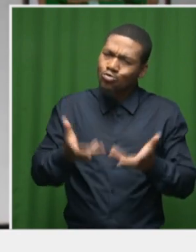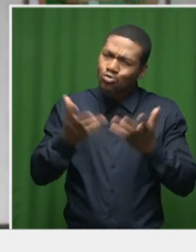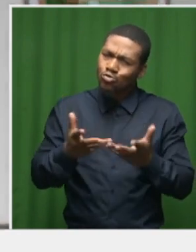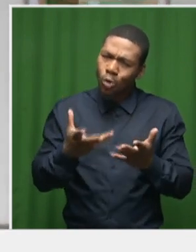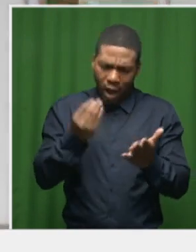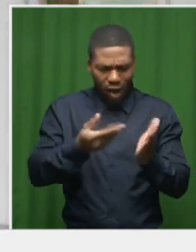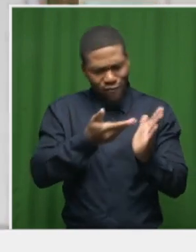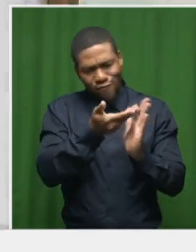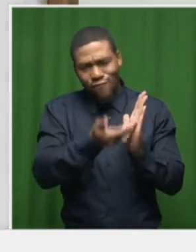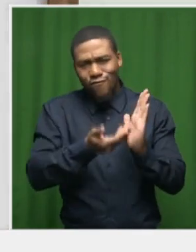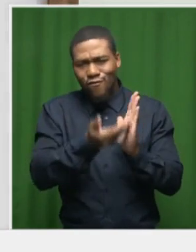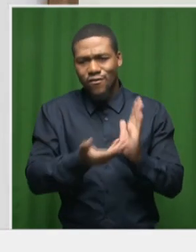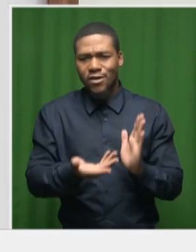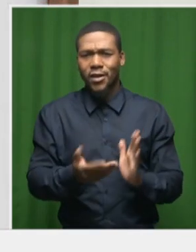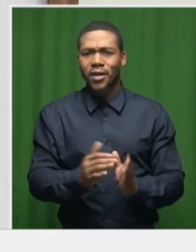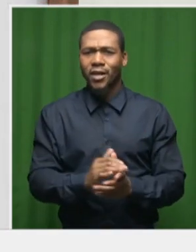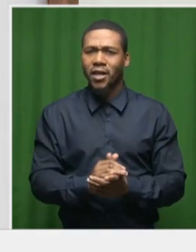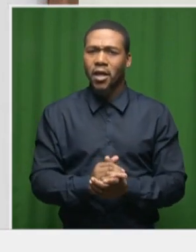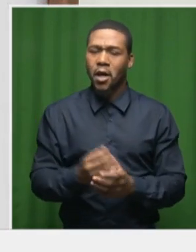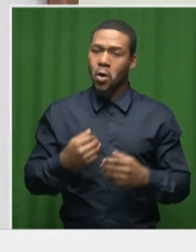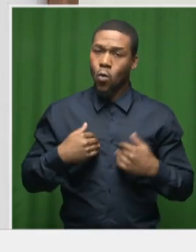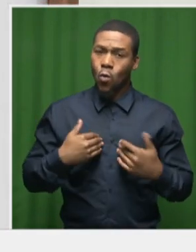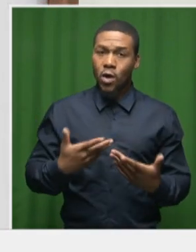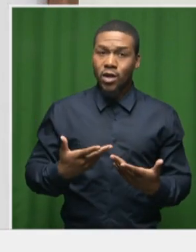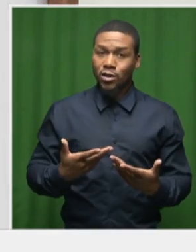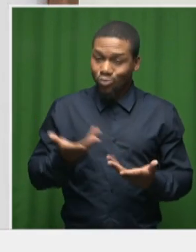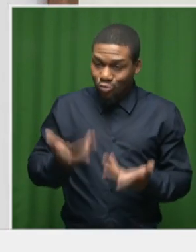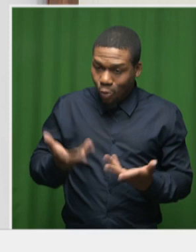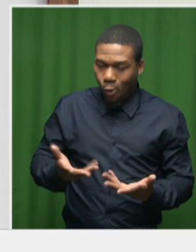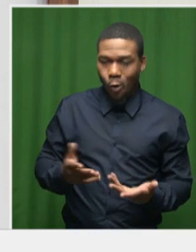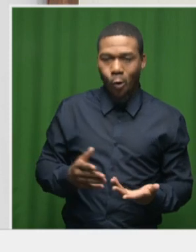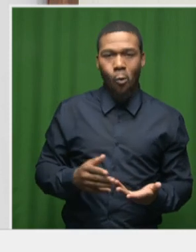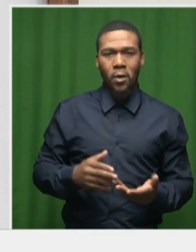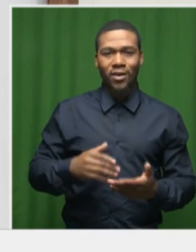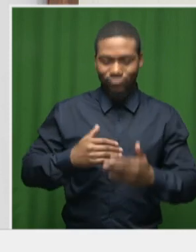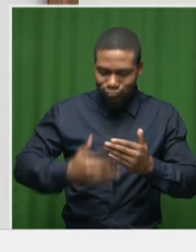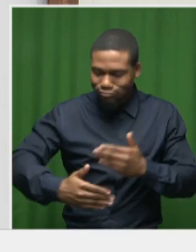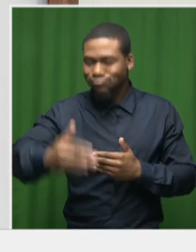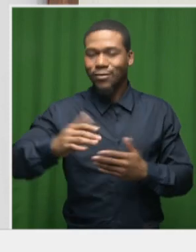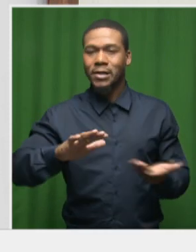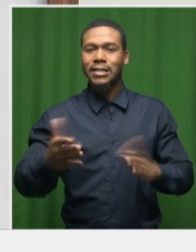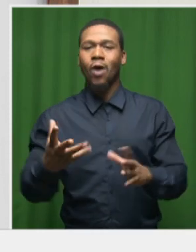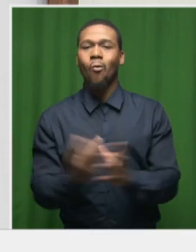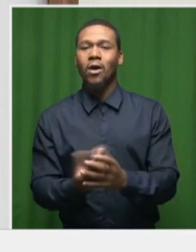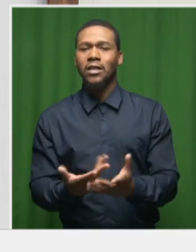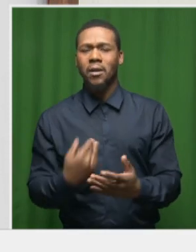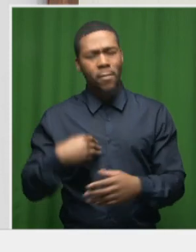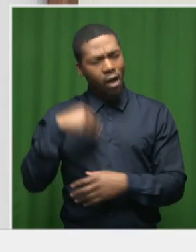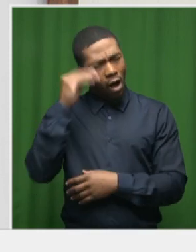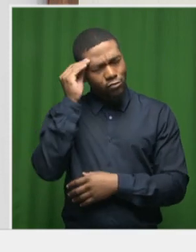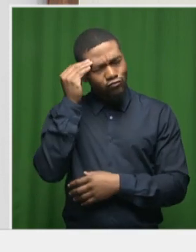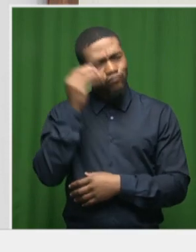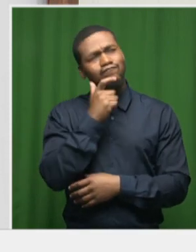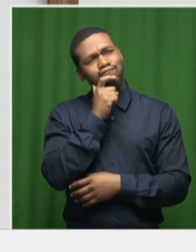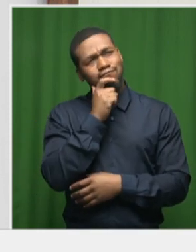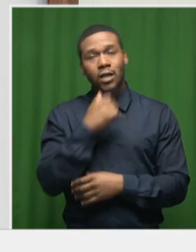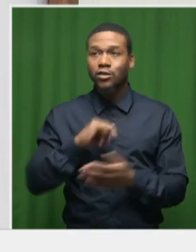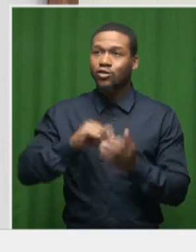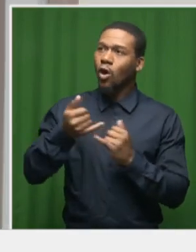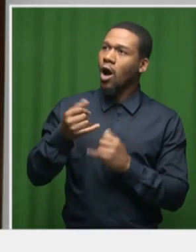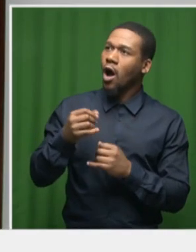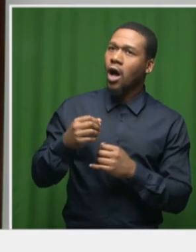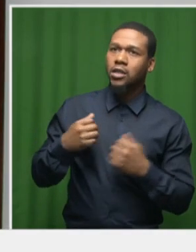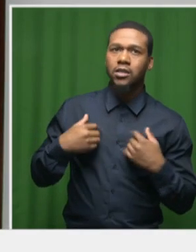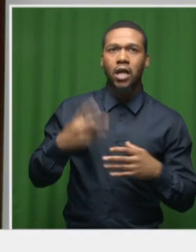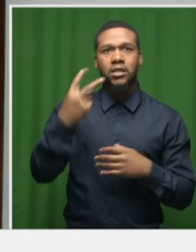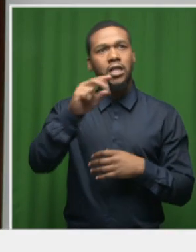our lives and we die with them and we all have to have one. And I find that quite interesting. And so I started to notice repetitions in other things in